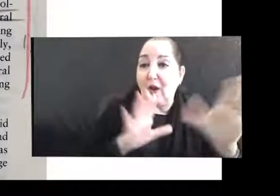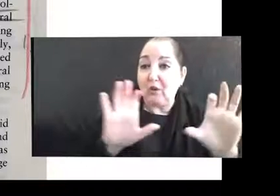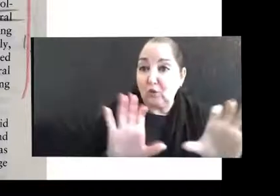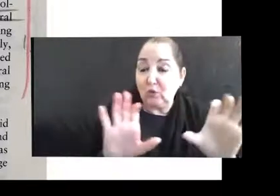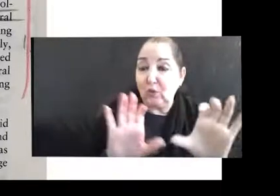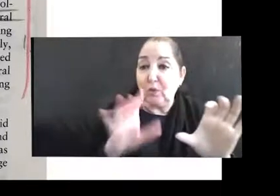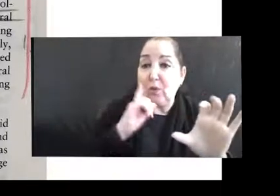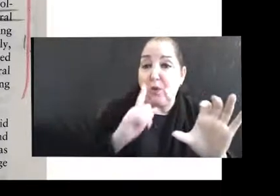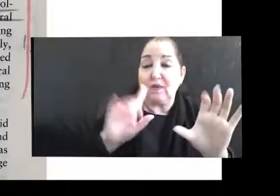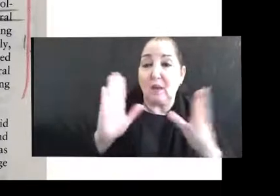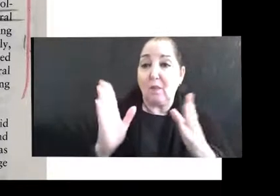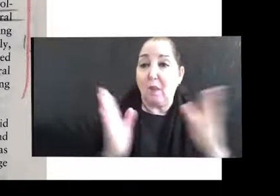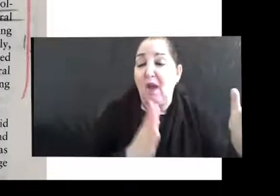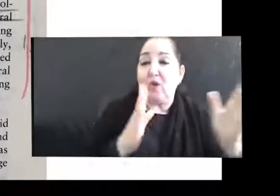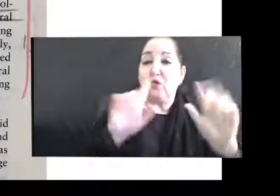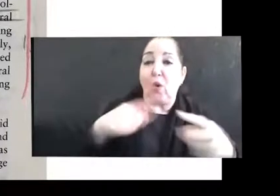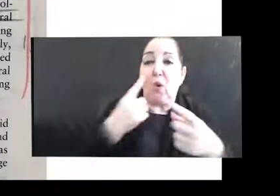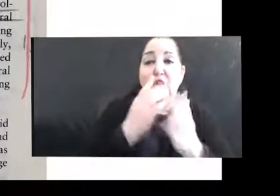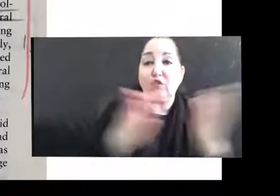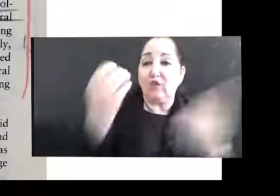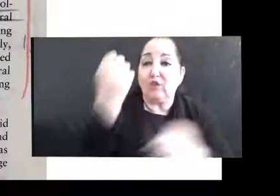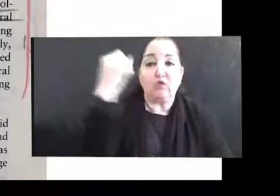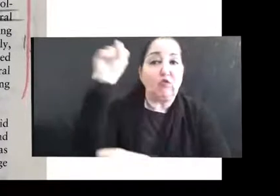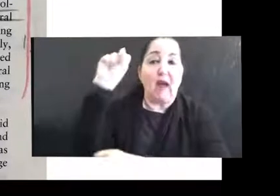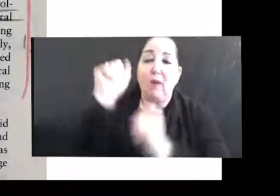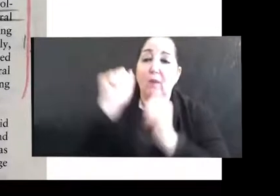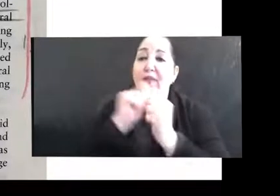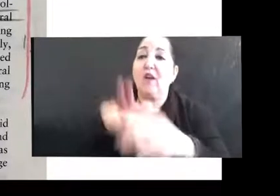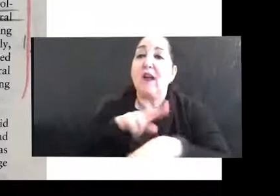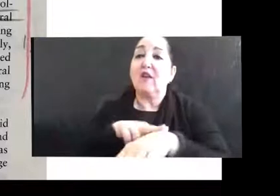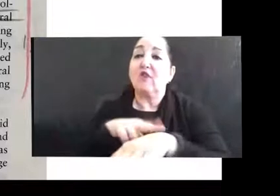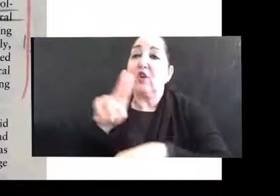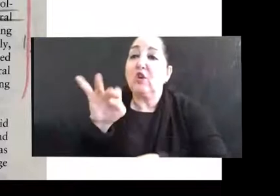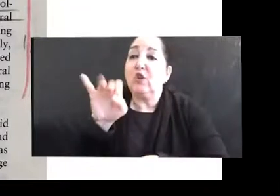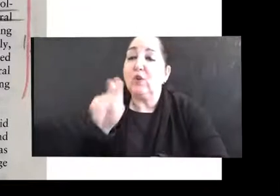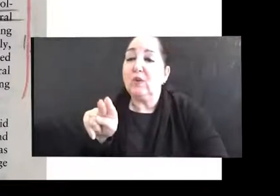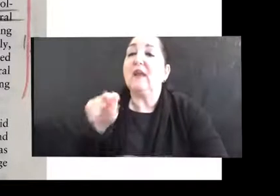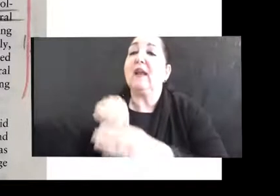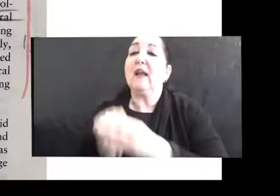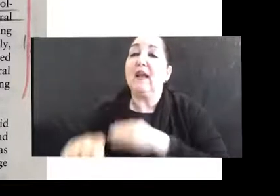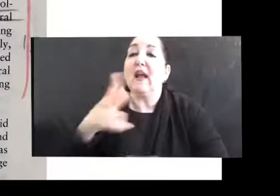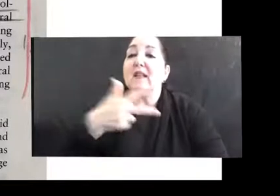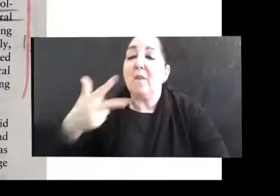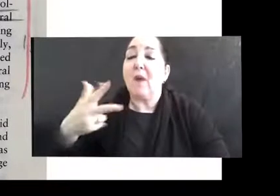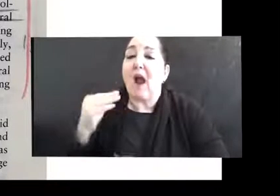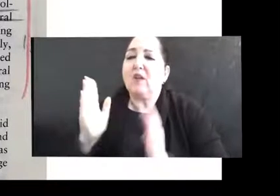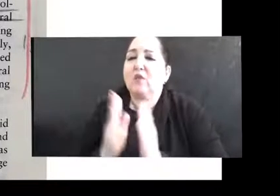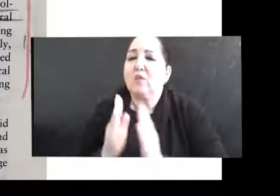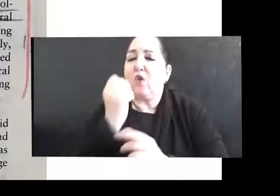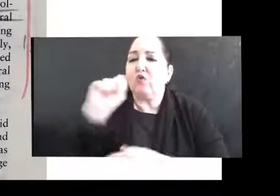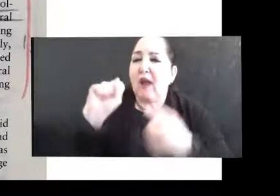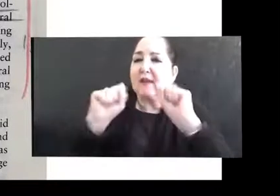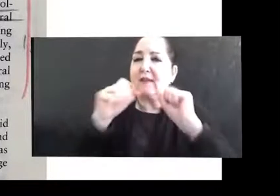to do, because the nurses are preparing to do go on a general strike with their national union in Denmark and with smaller